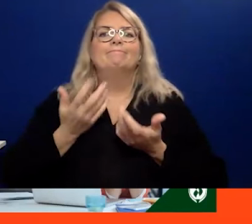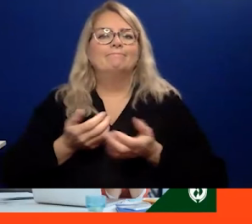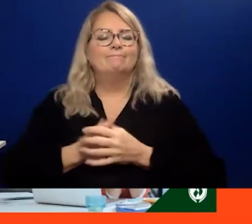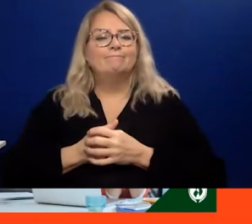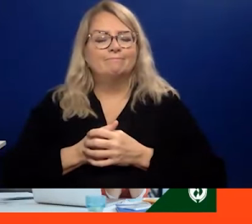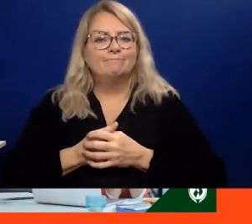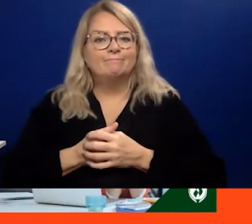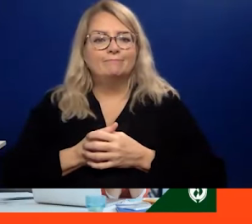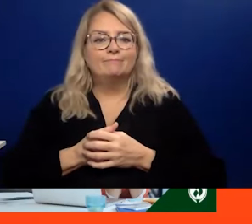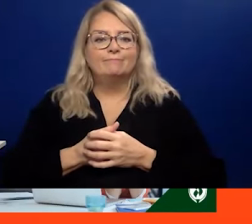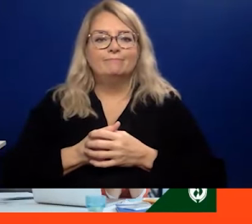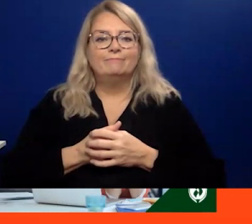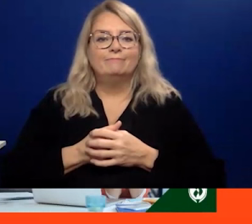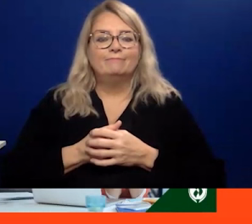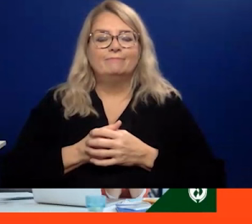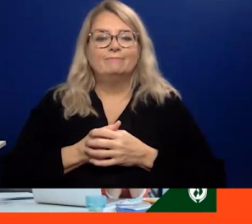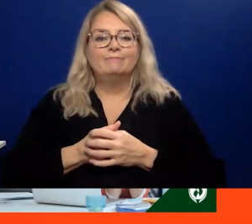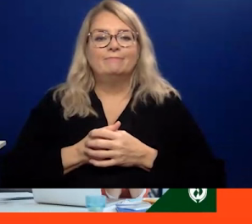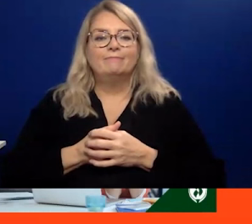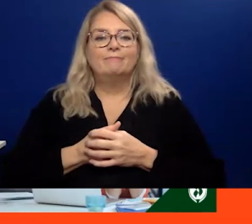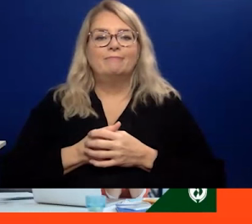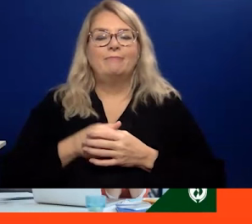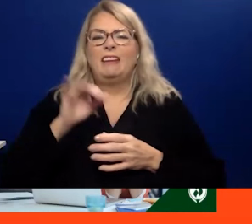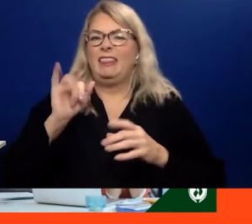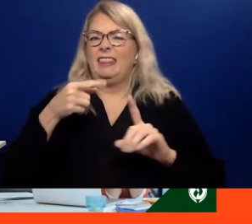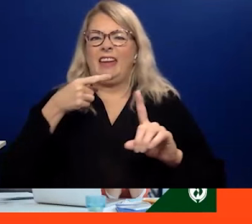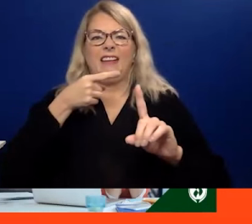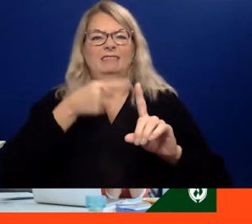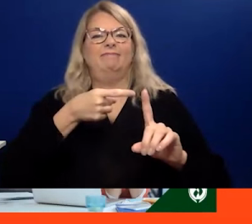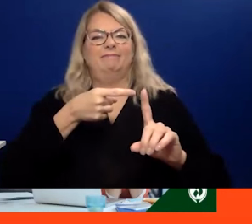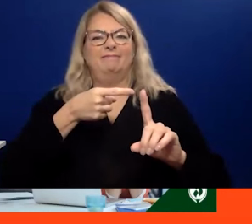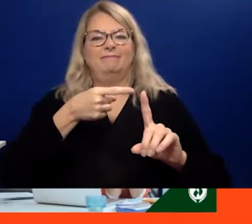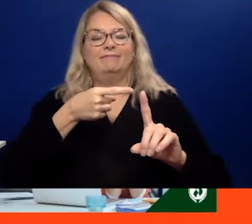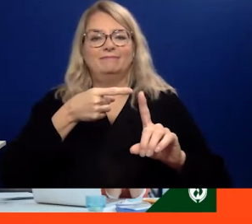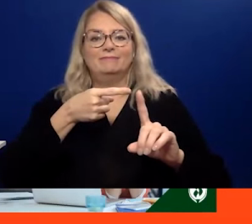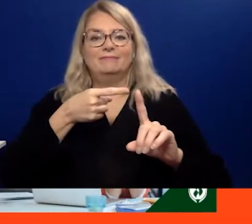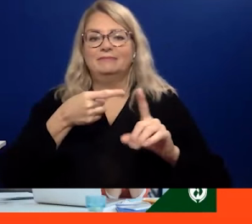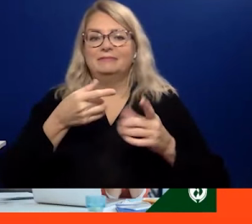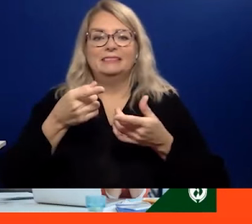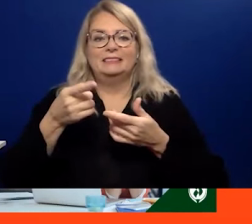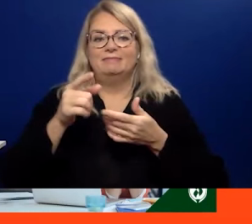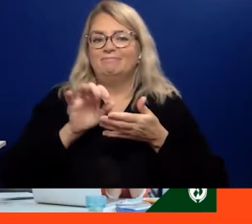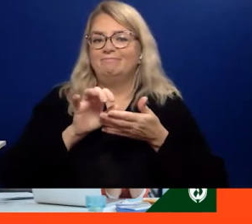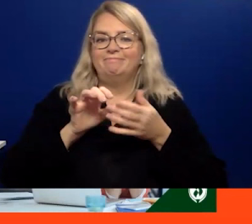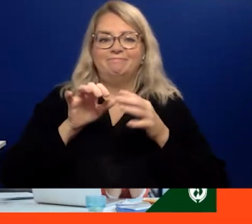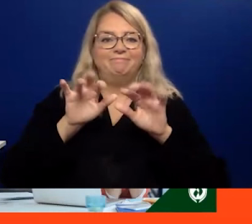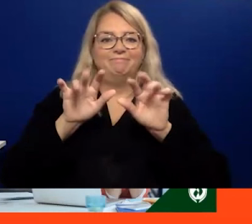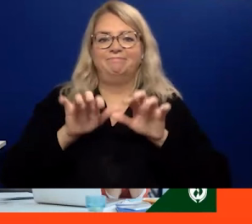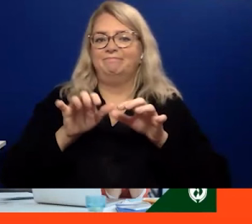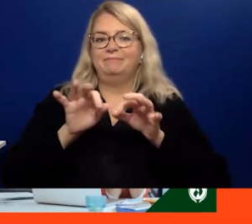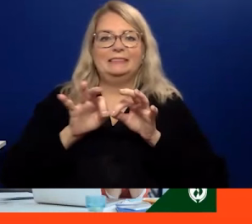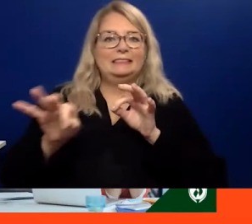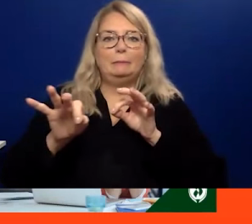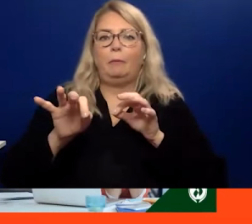So I think that really gets to the heart of it, right? And it's written in simple terms. Any questions so